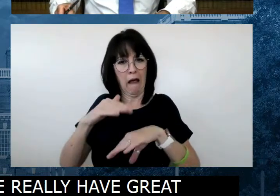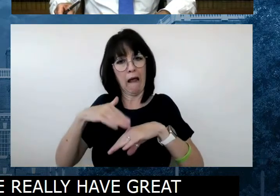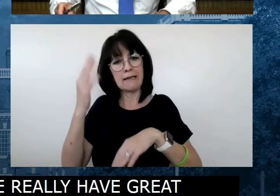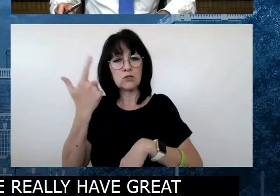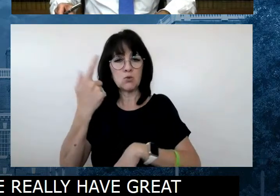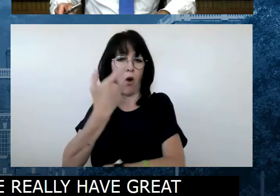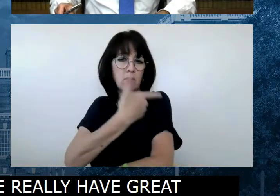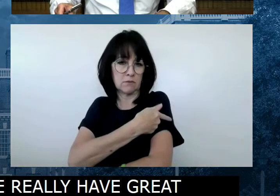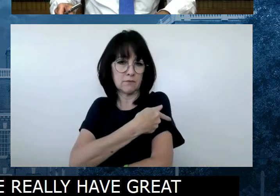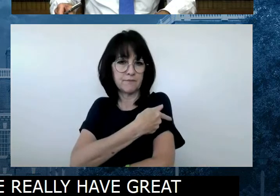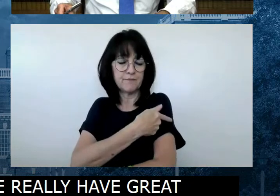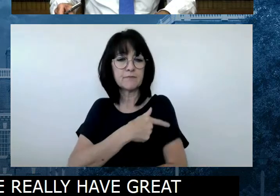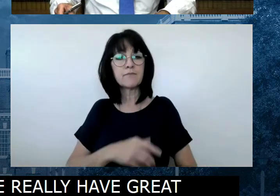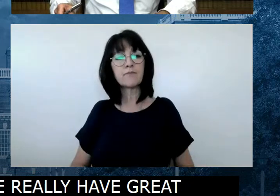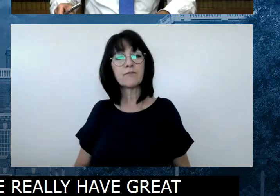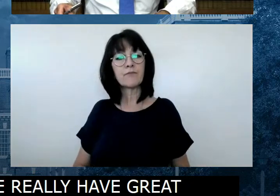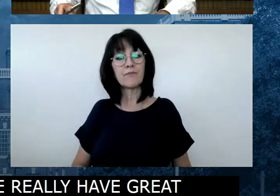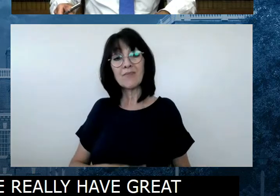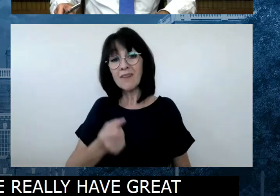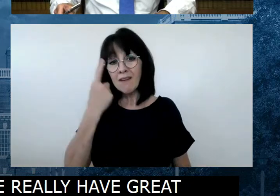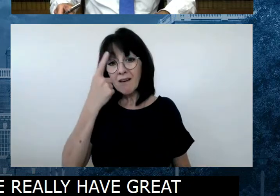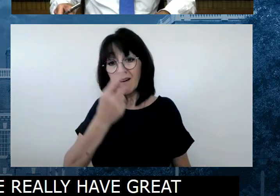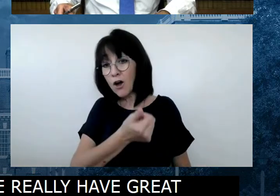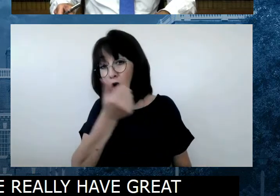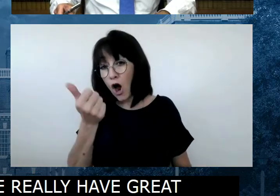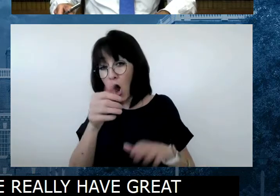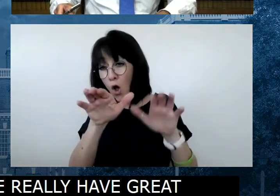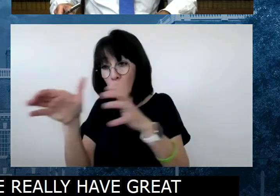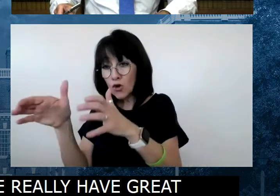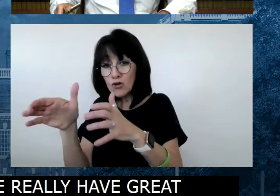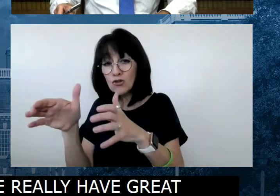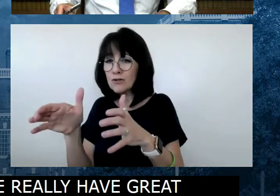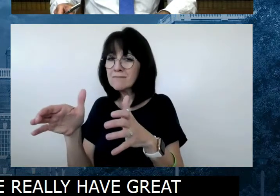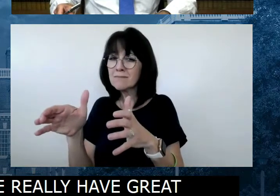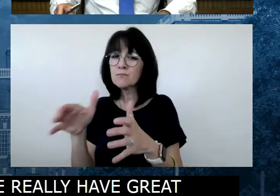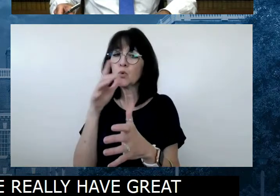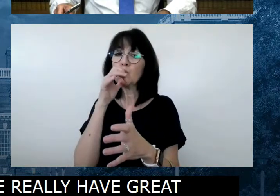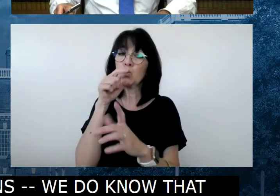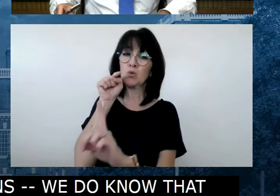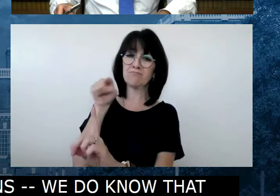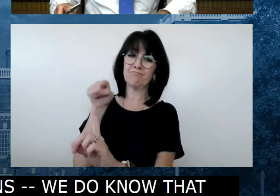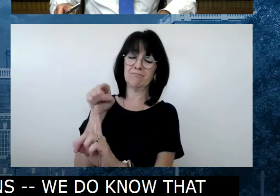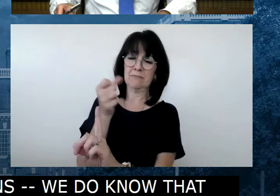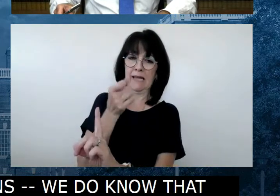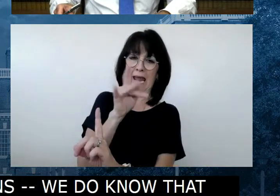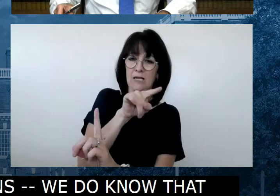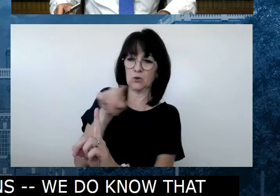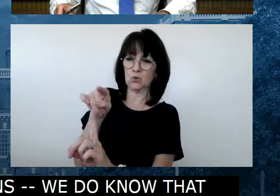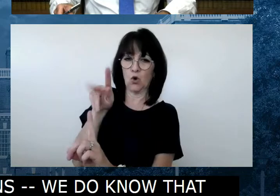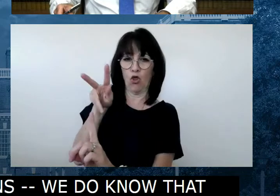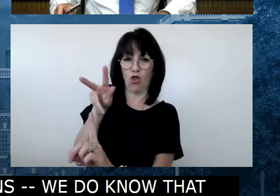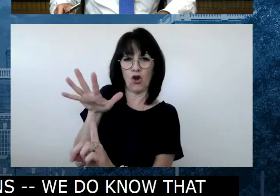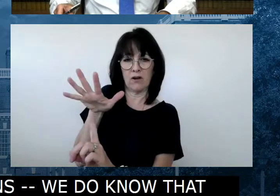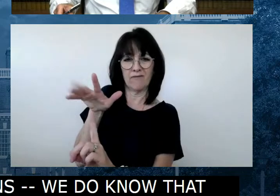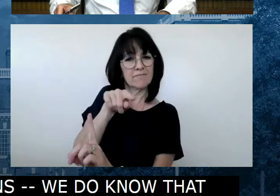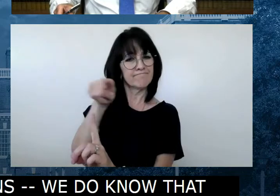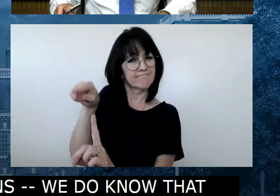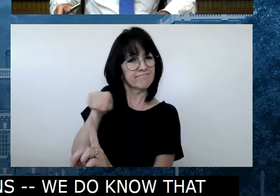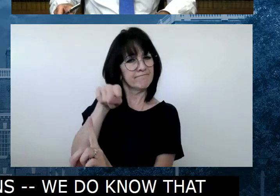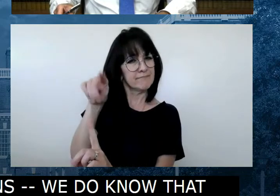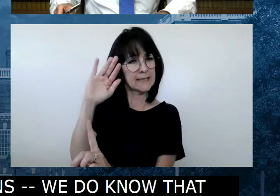other age groups, particularly young adults, 18 to 35-year-olds, are still under-vaccinated, fewer